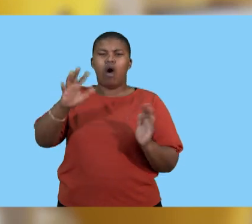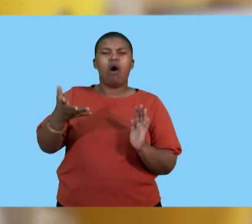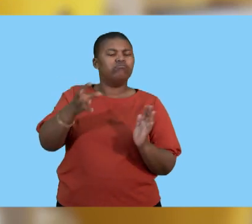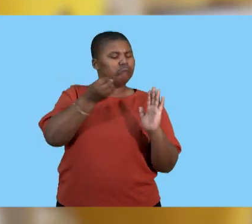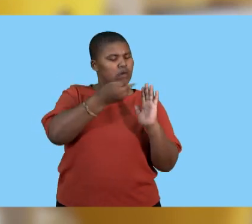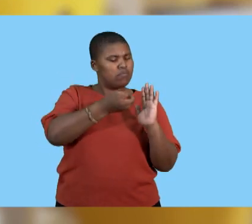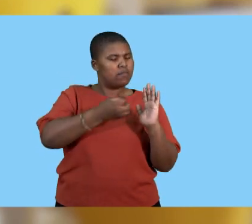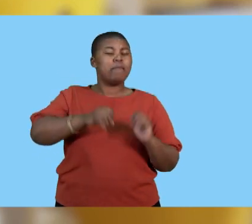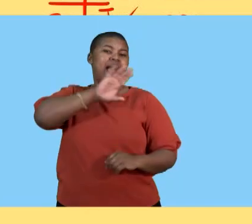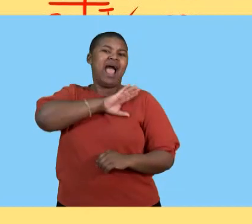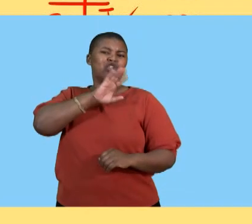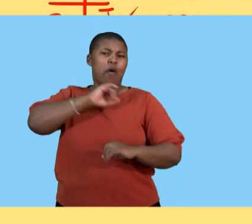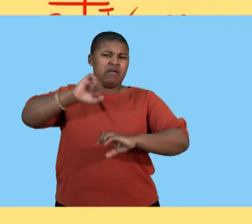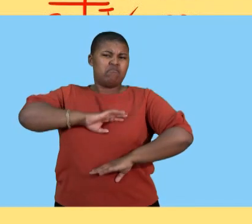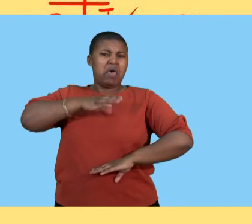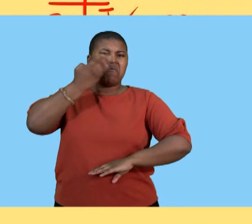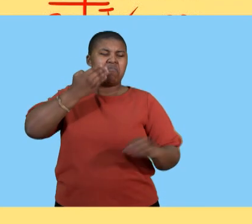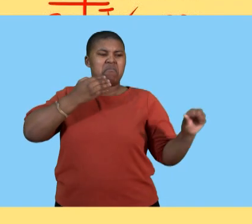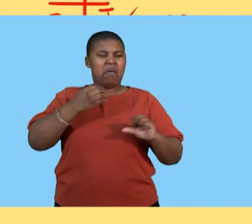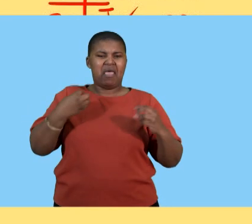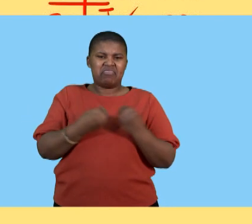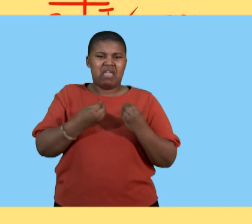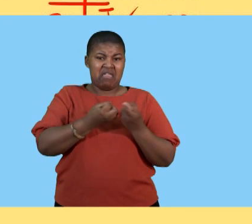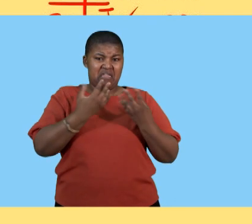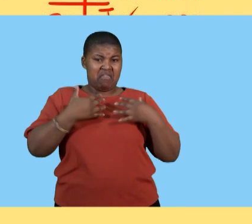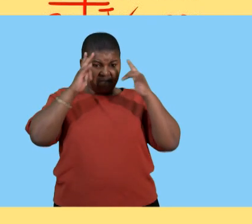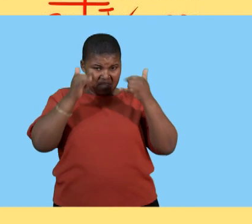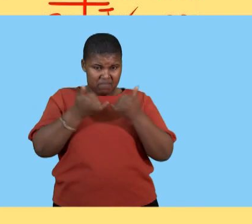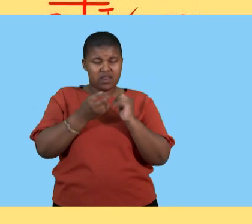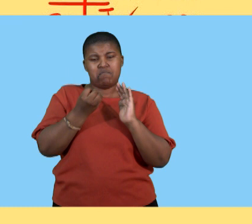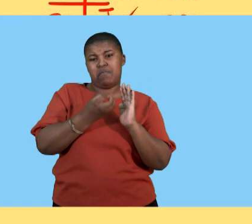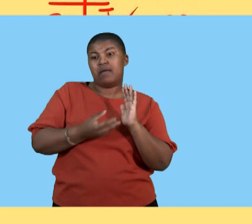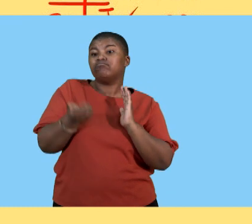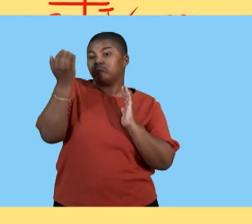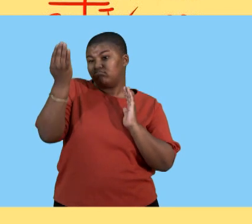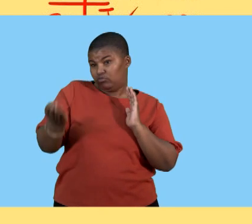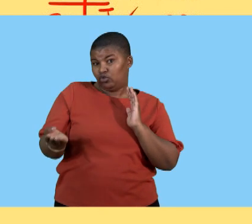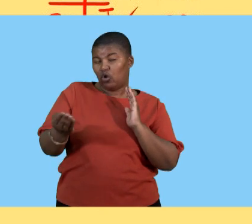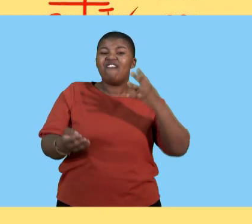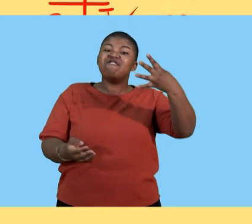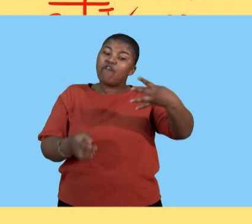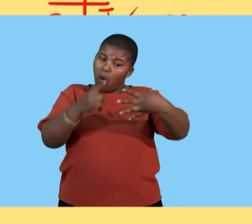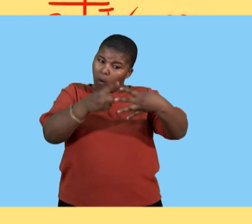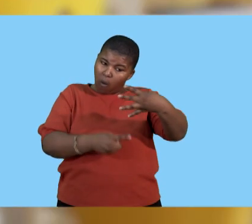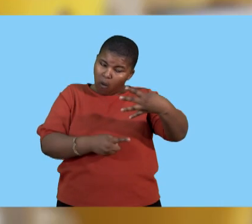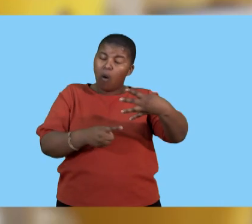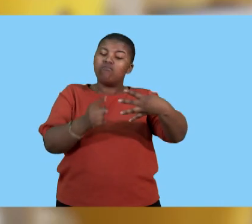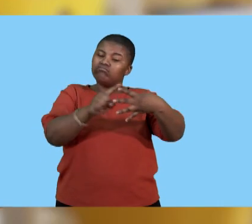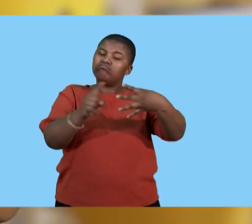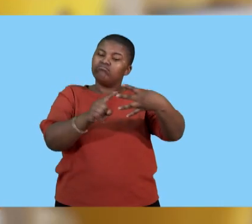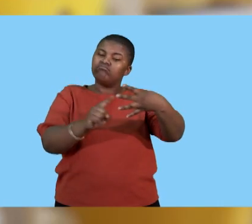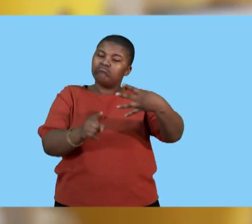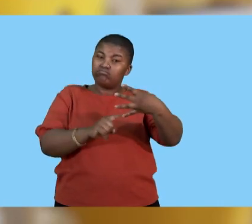would record when a customer returns stock. You have to record it in how many places? 4